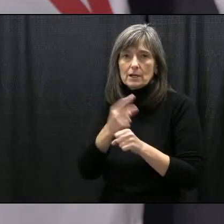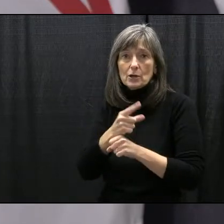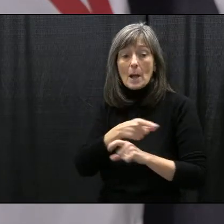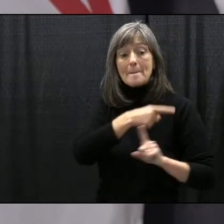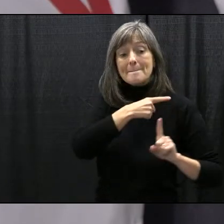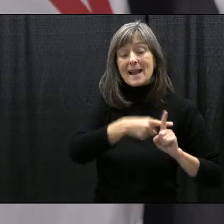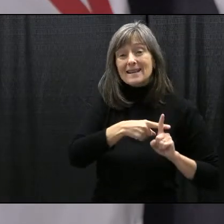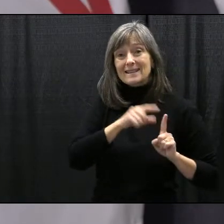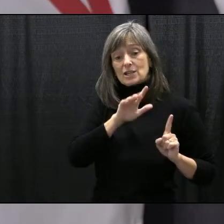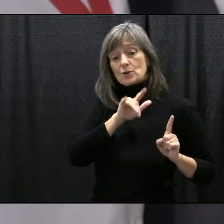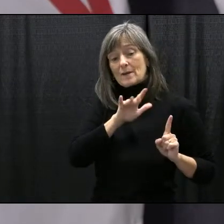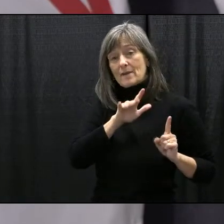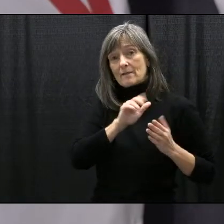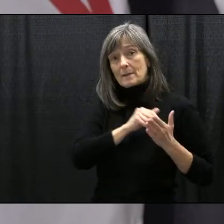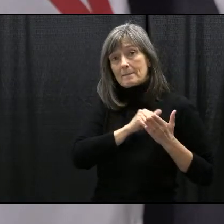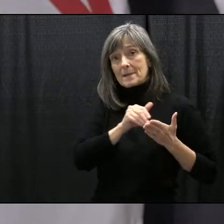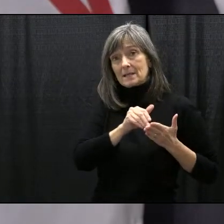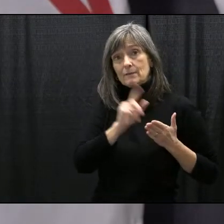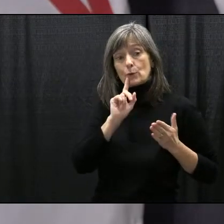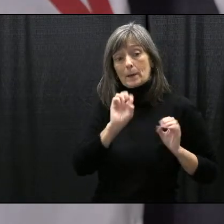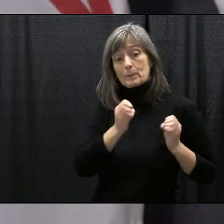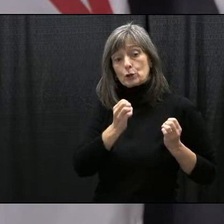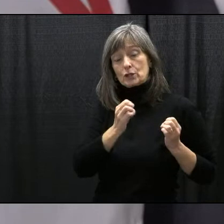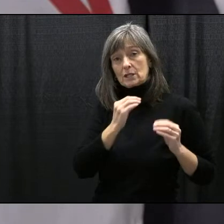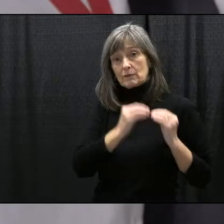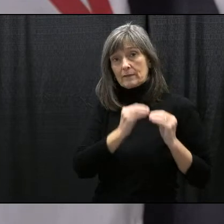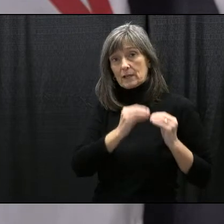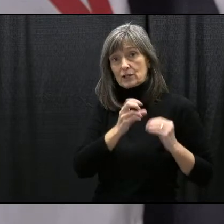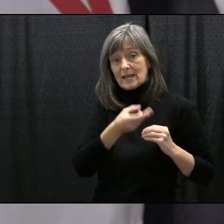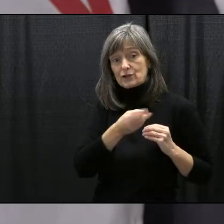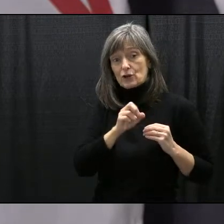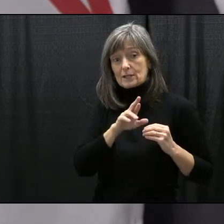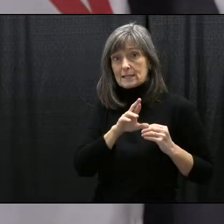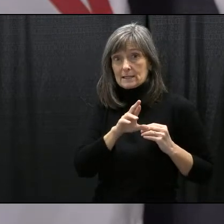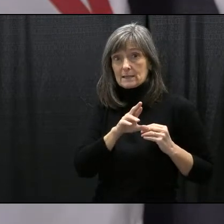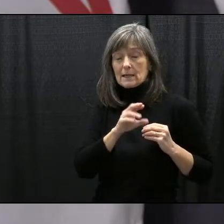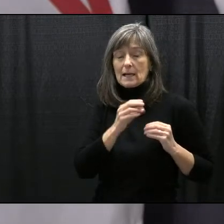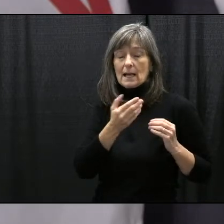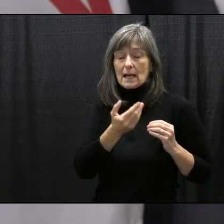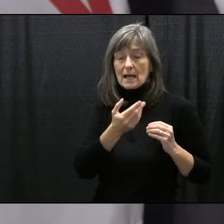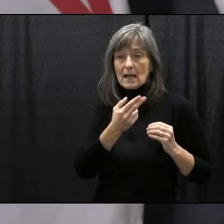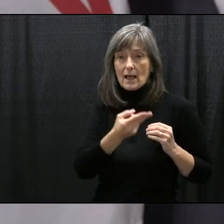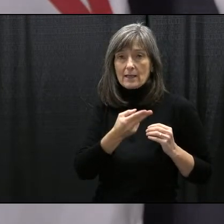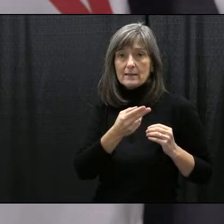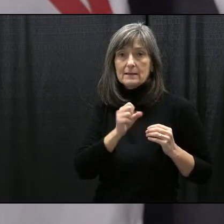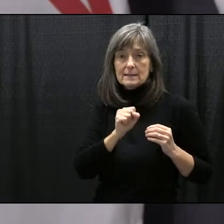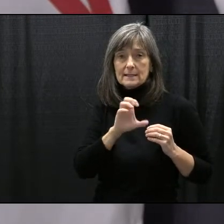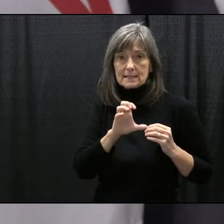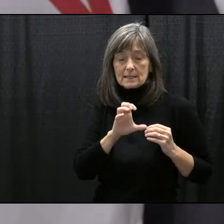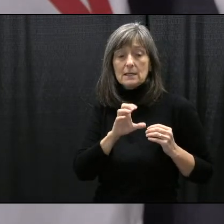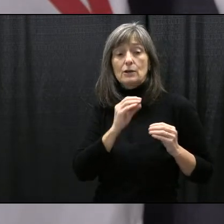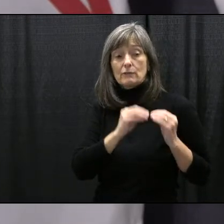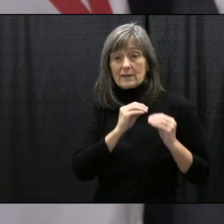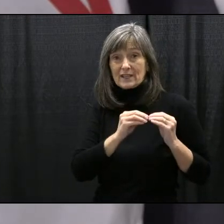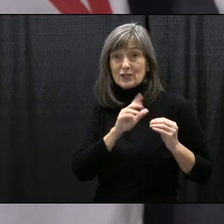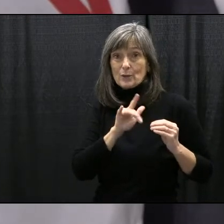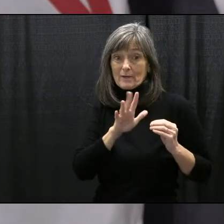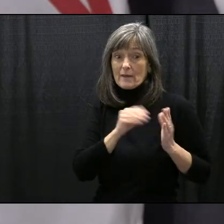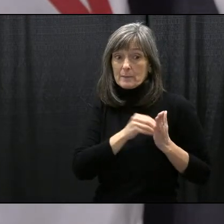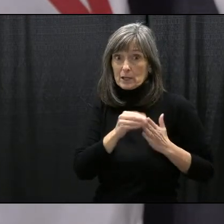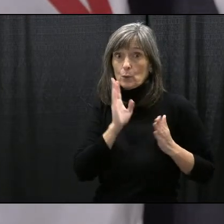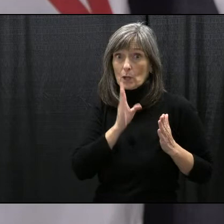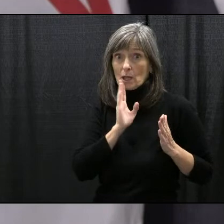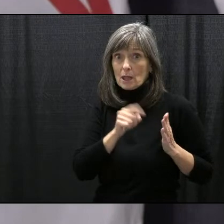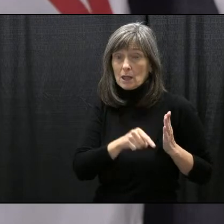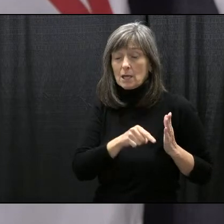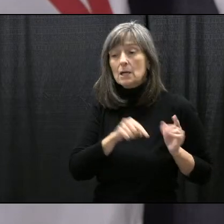$25 million capital for the emergency room renovations at the Health Science Centre. These measures I've outlined today